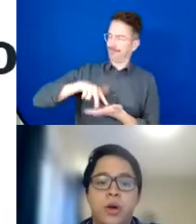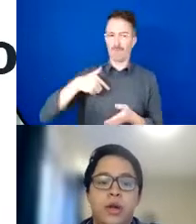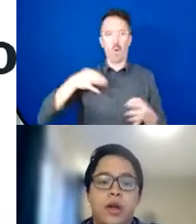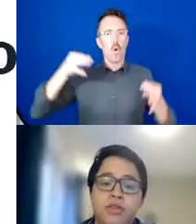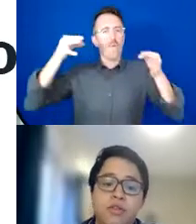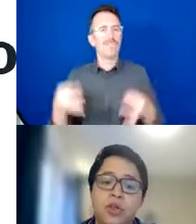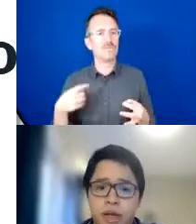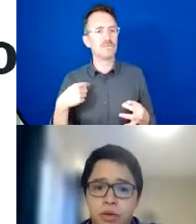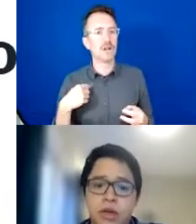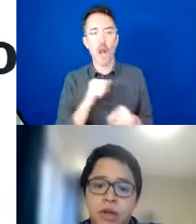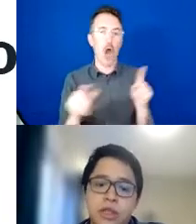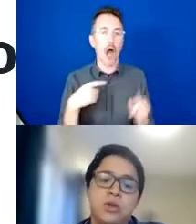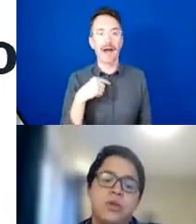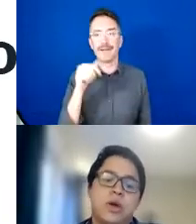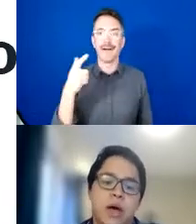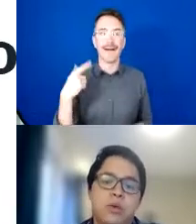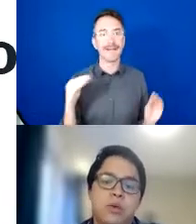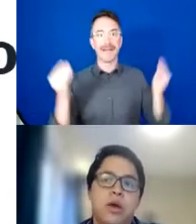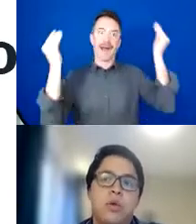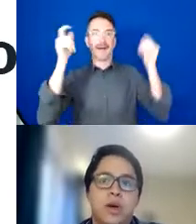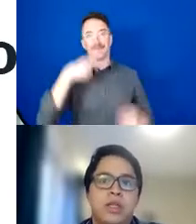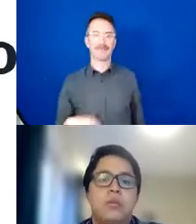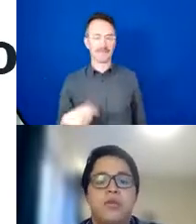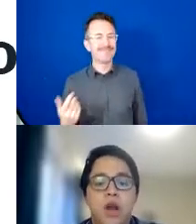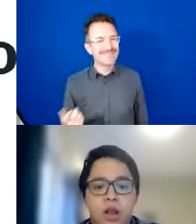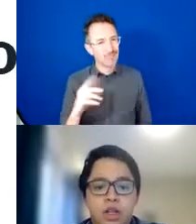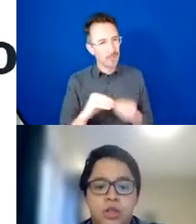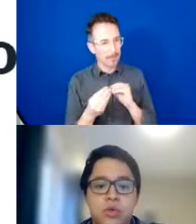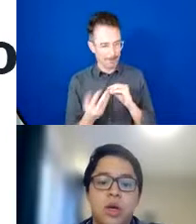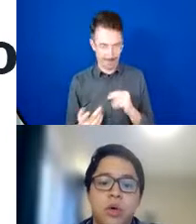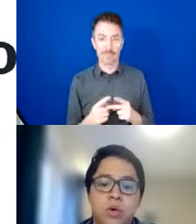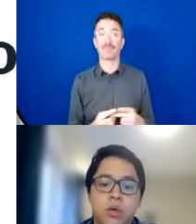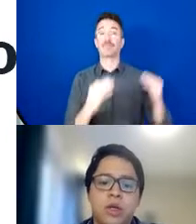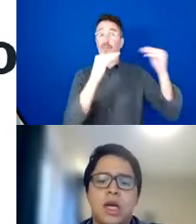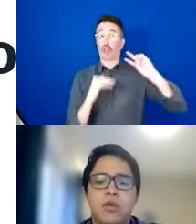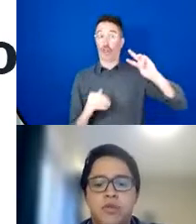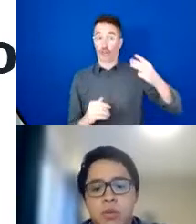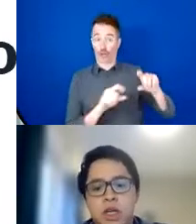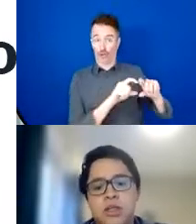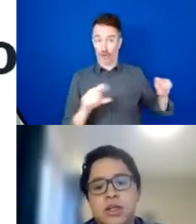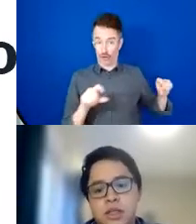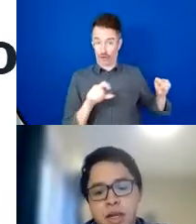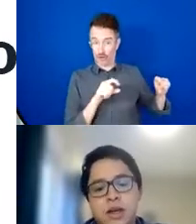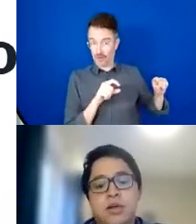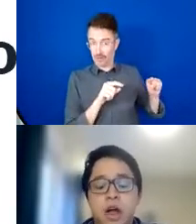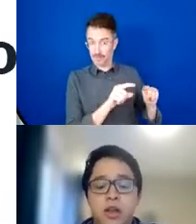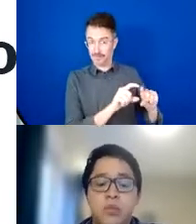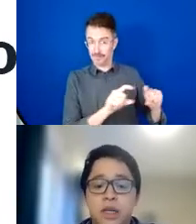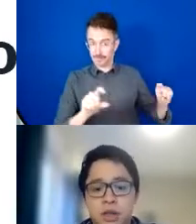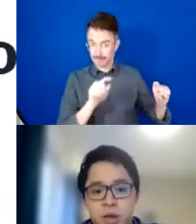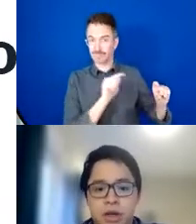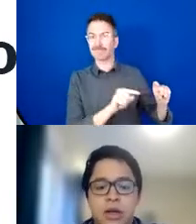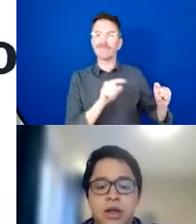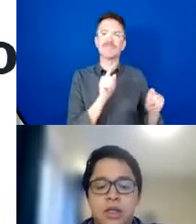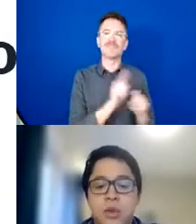about knowing enough or too little. It's also about what type of knowledge do we hold and what type of information is that knowledge